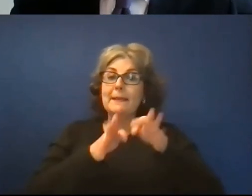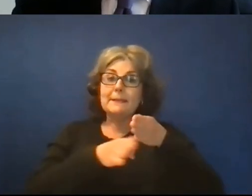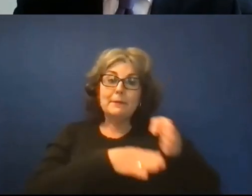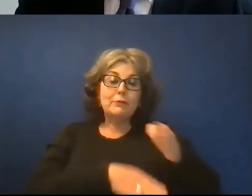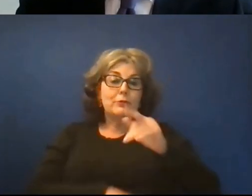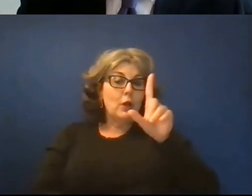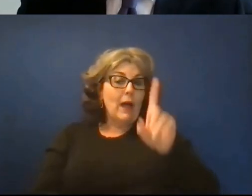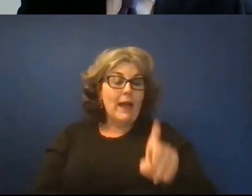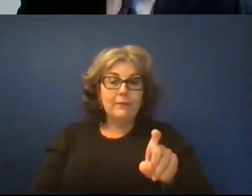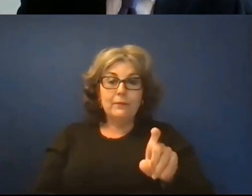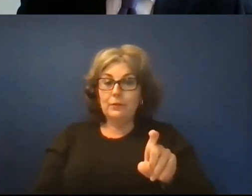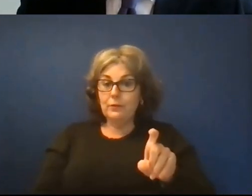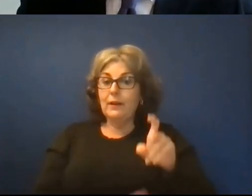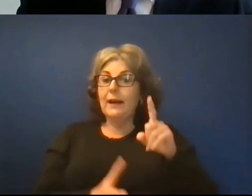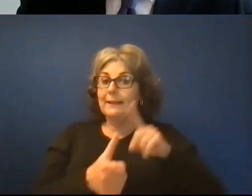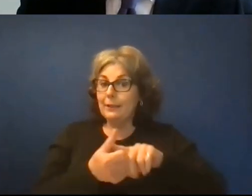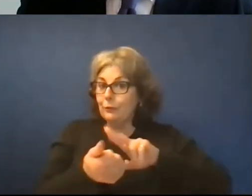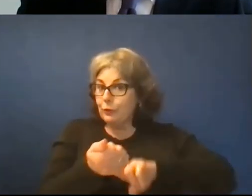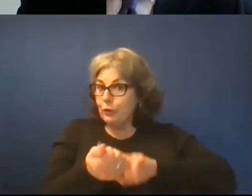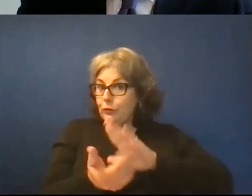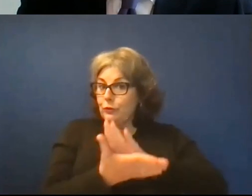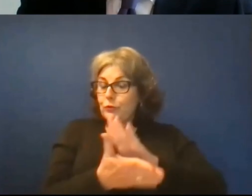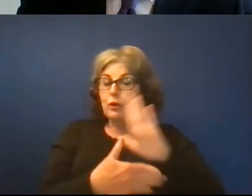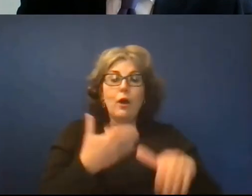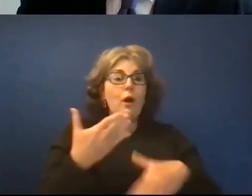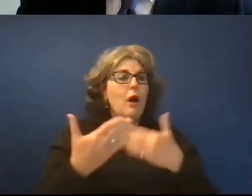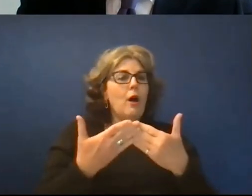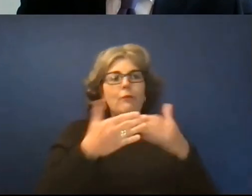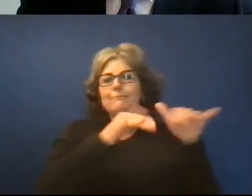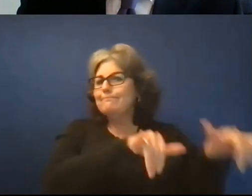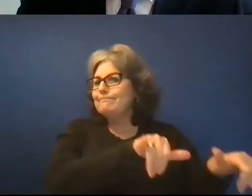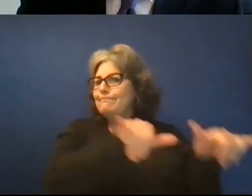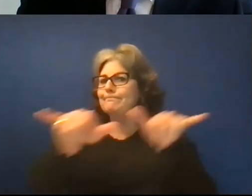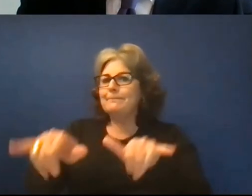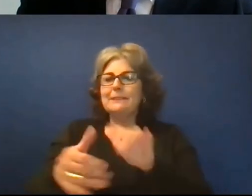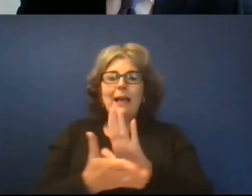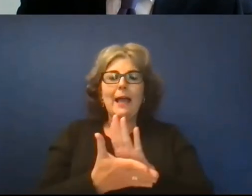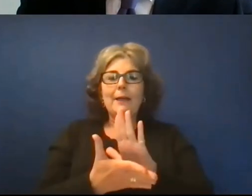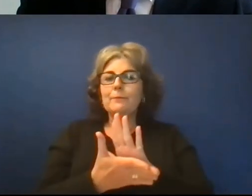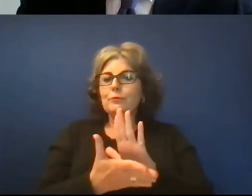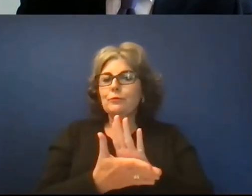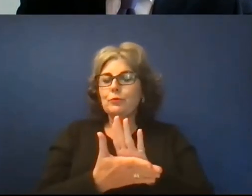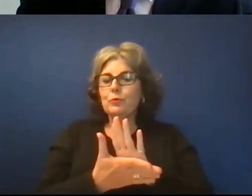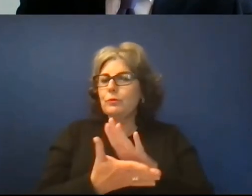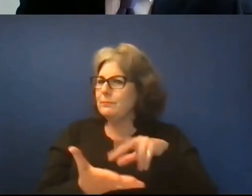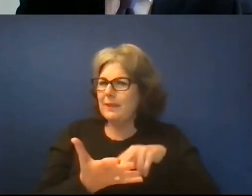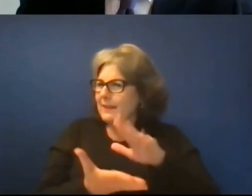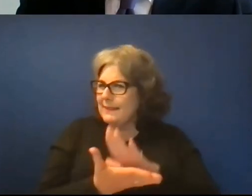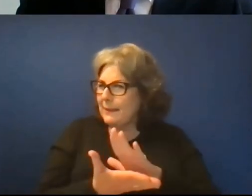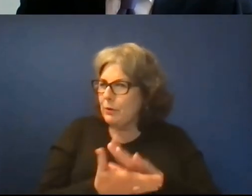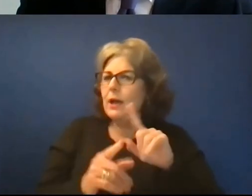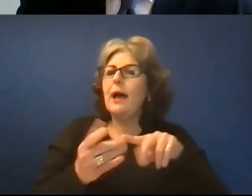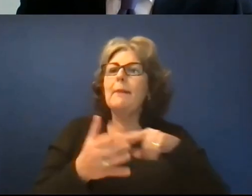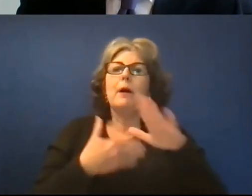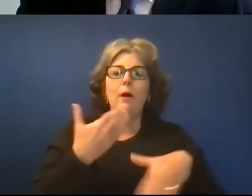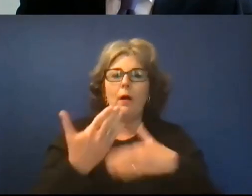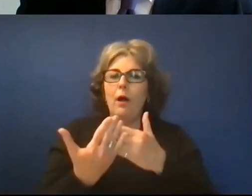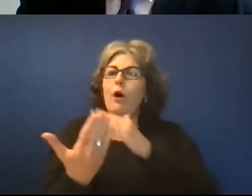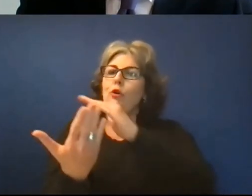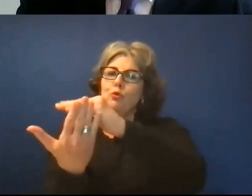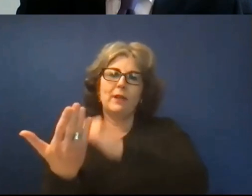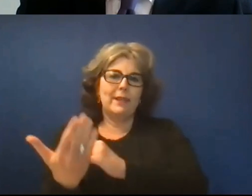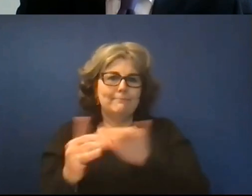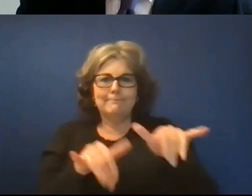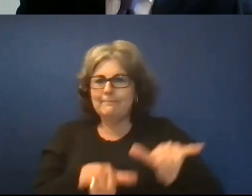until you graduate from nursing school. So everybody goes to the exact same school. Not the same school, but everybody does the same curriculum